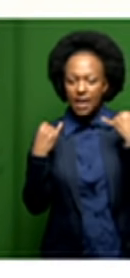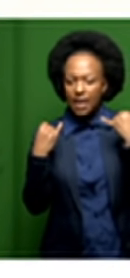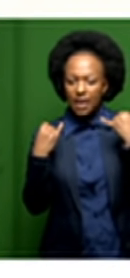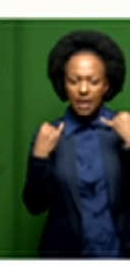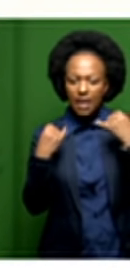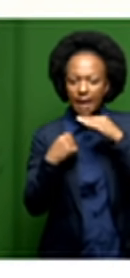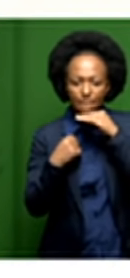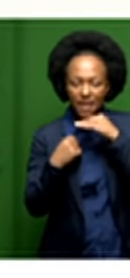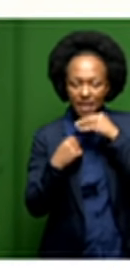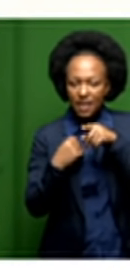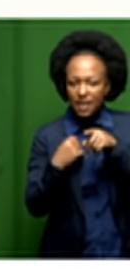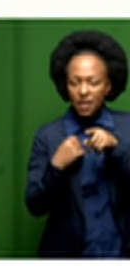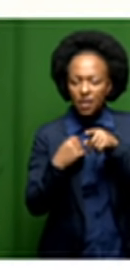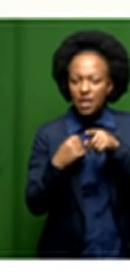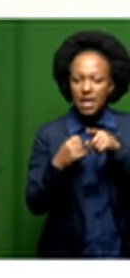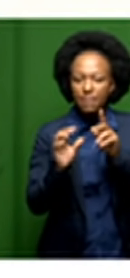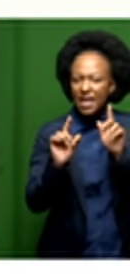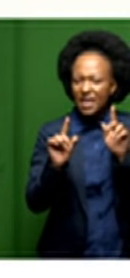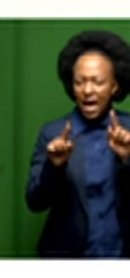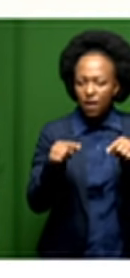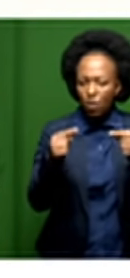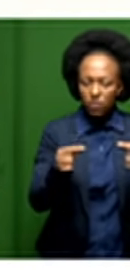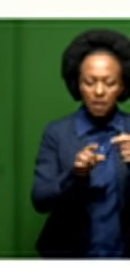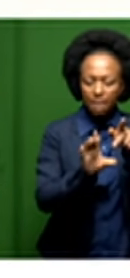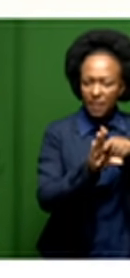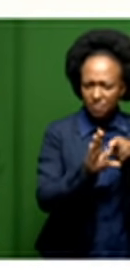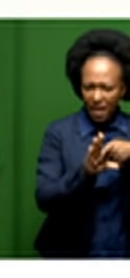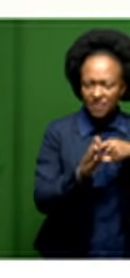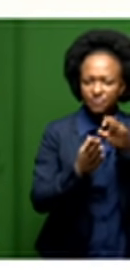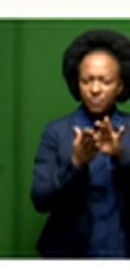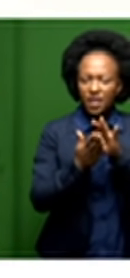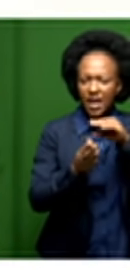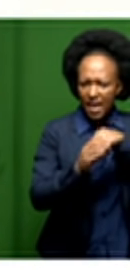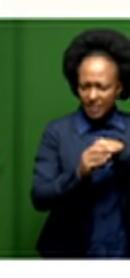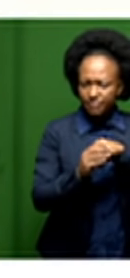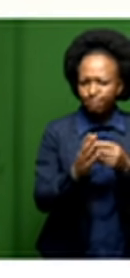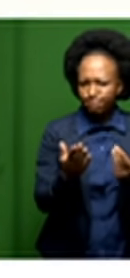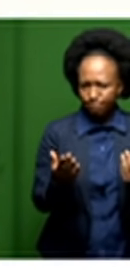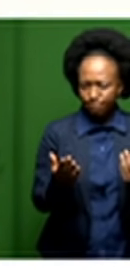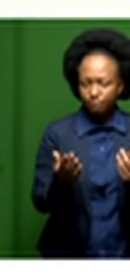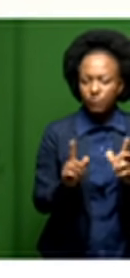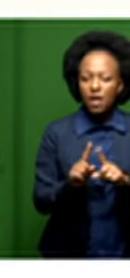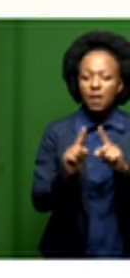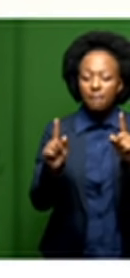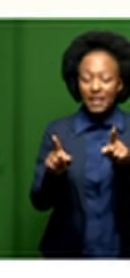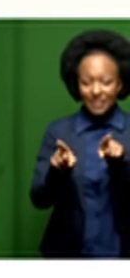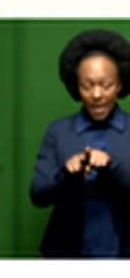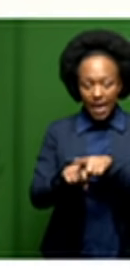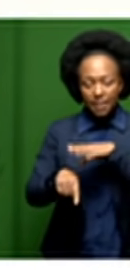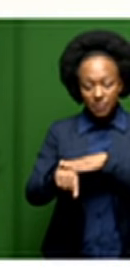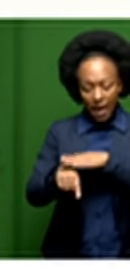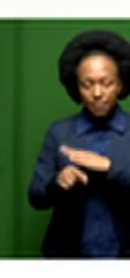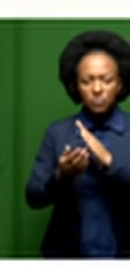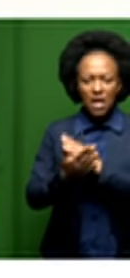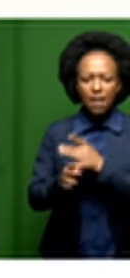to be are not supposed to participate in the elections. But at the same time, some of the parties were